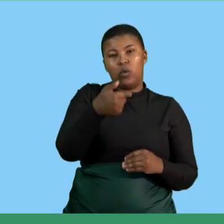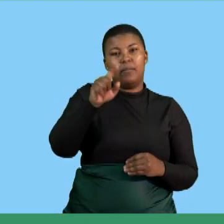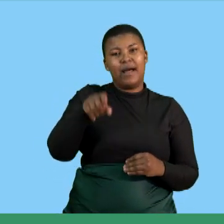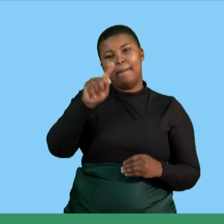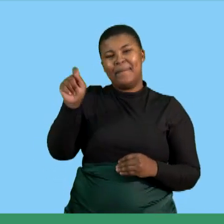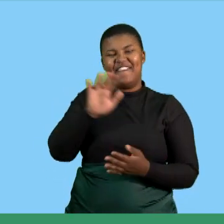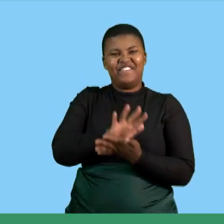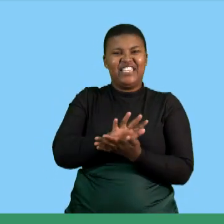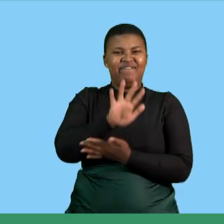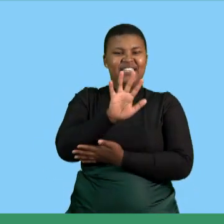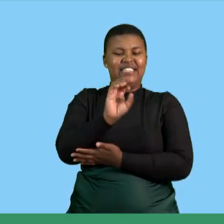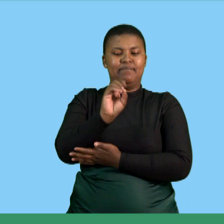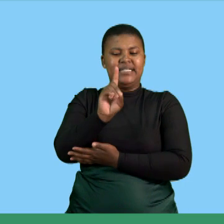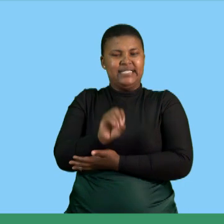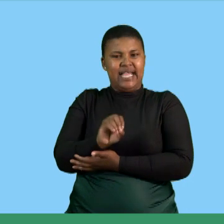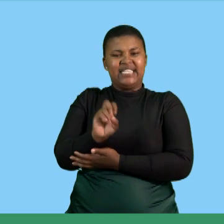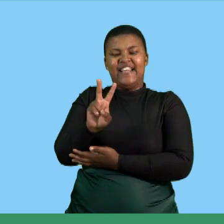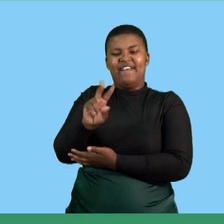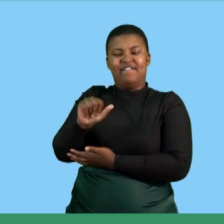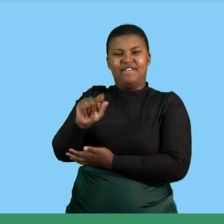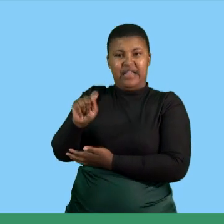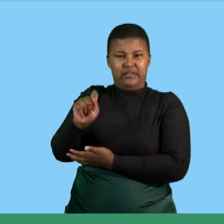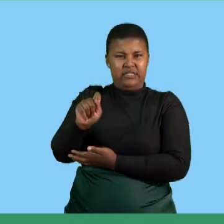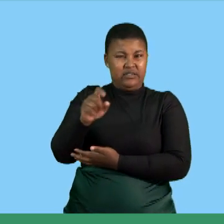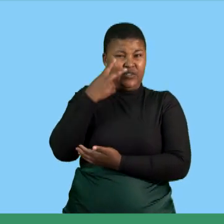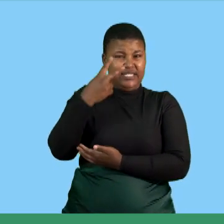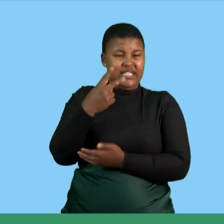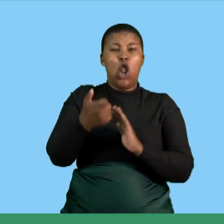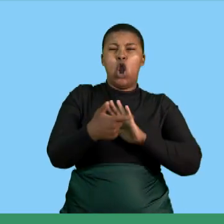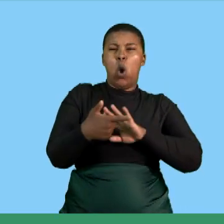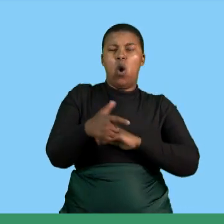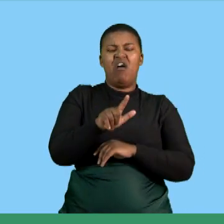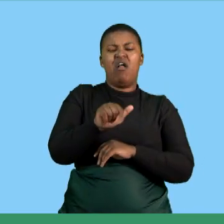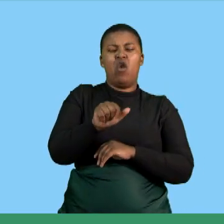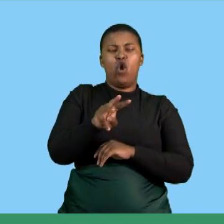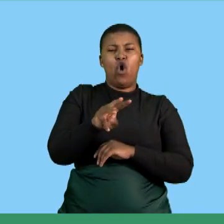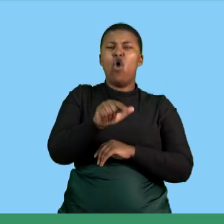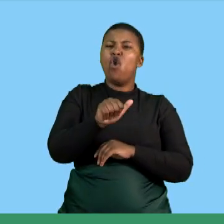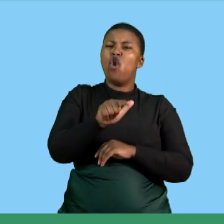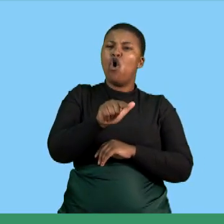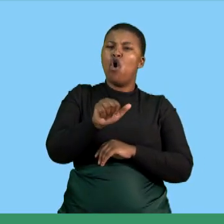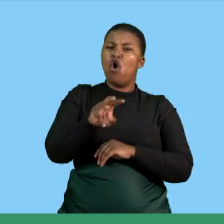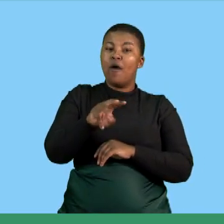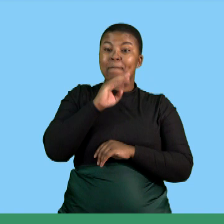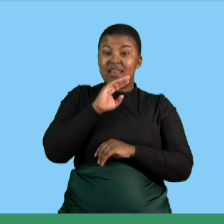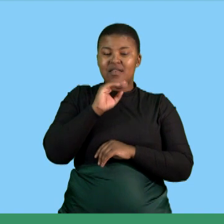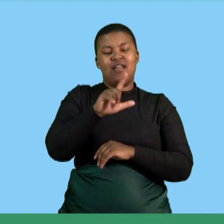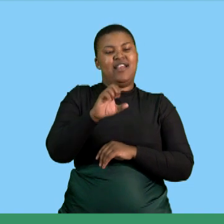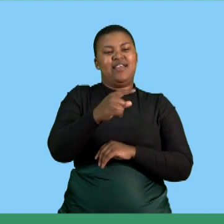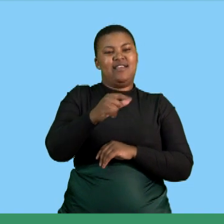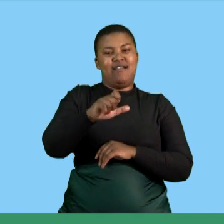now have to pay 15% VAT. So our clue is the word law, and laws, of course, refer